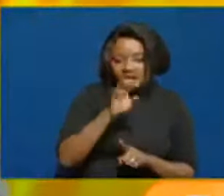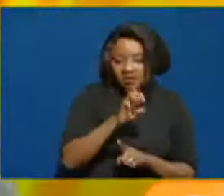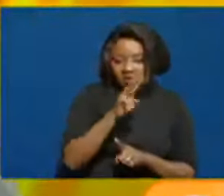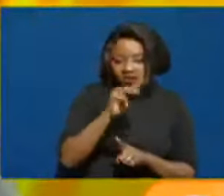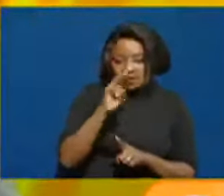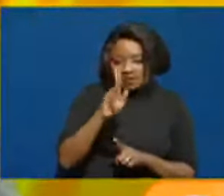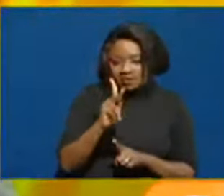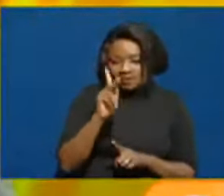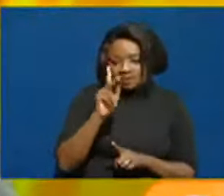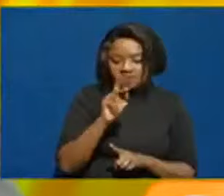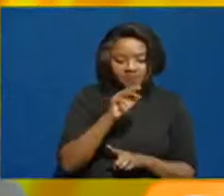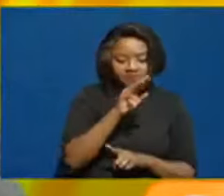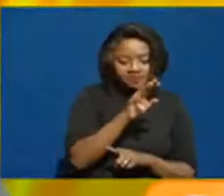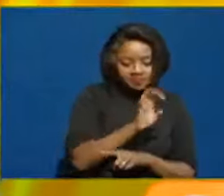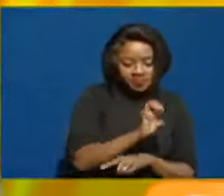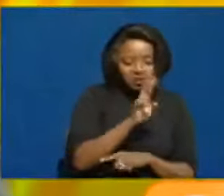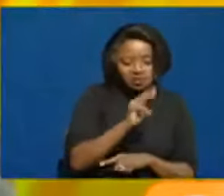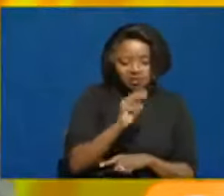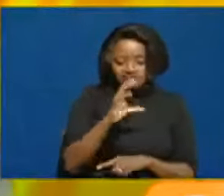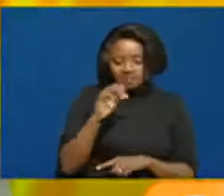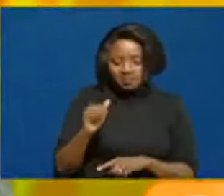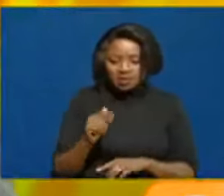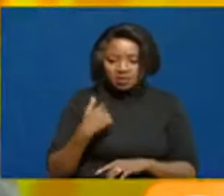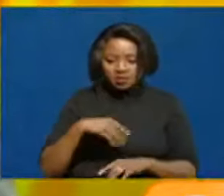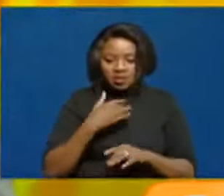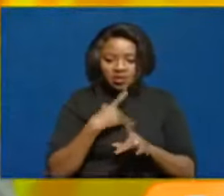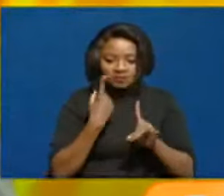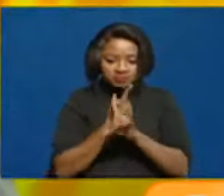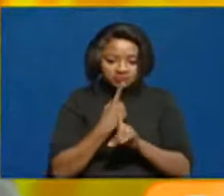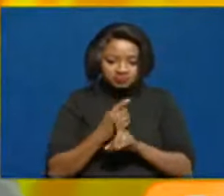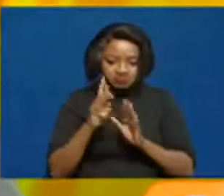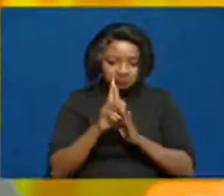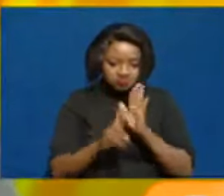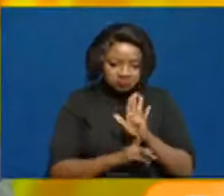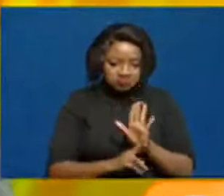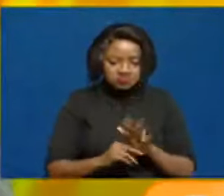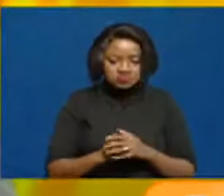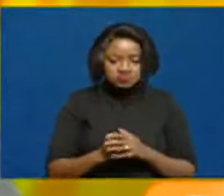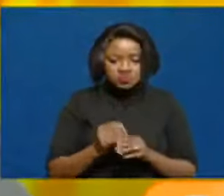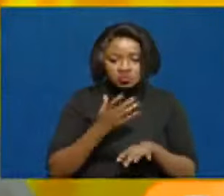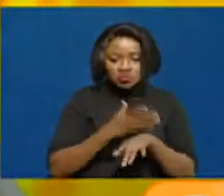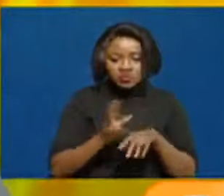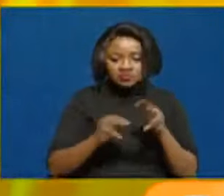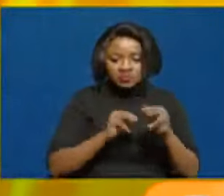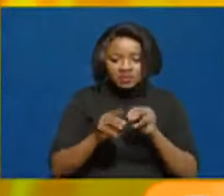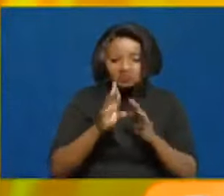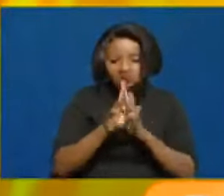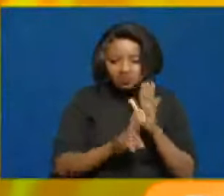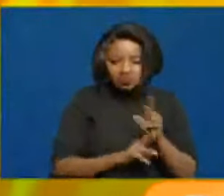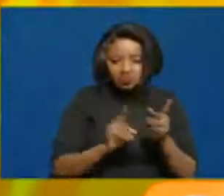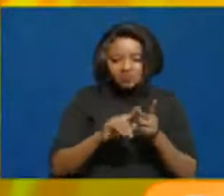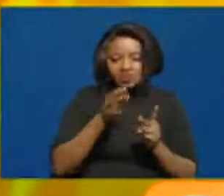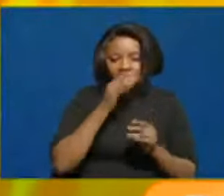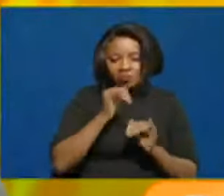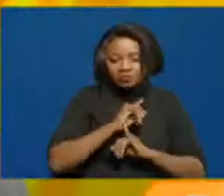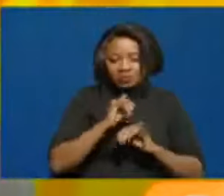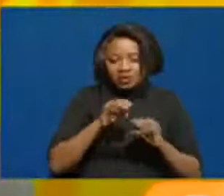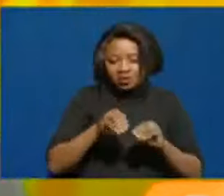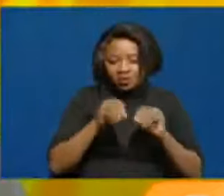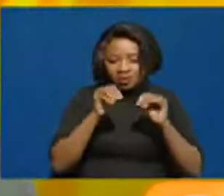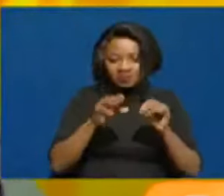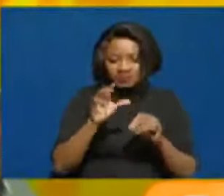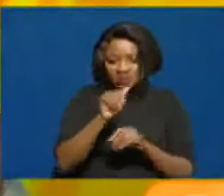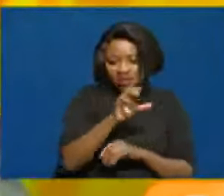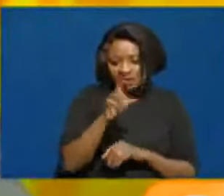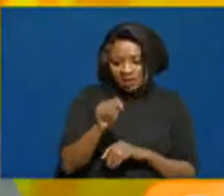have several regulations. We have the Waste Management Regulation of 2006. We have Water Quality Act of 2006. And